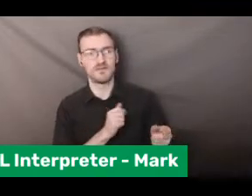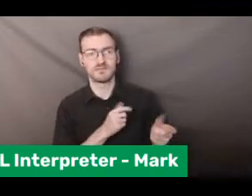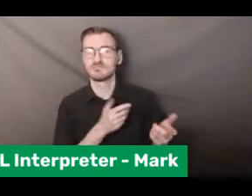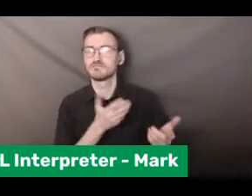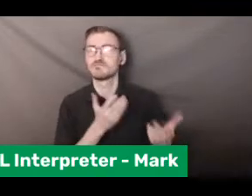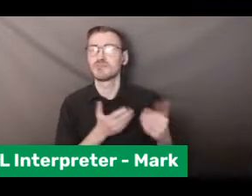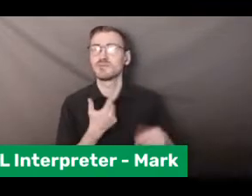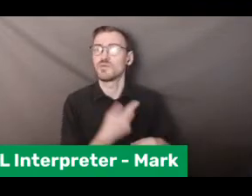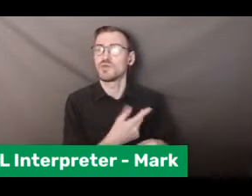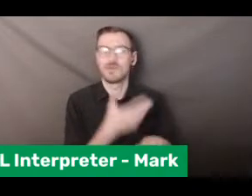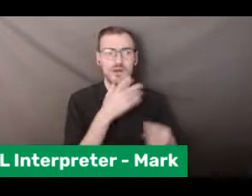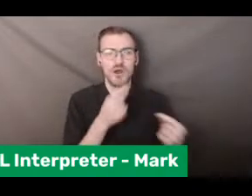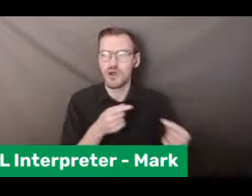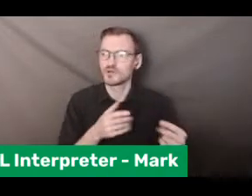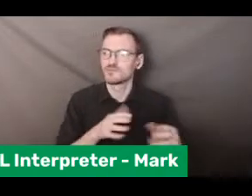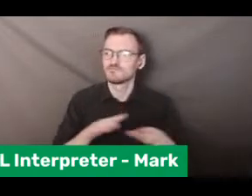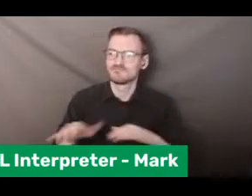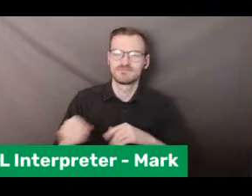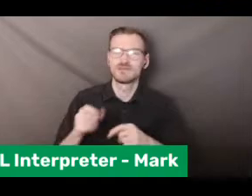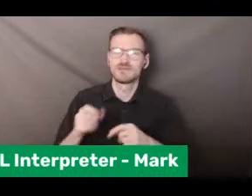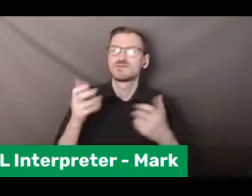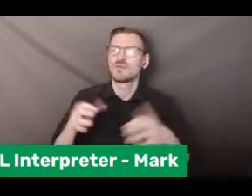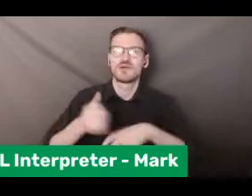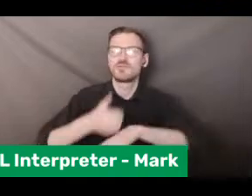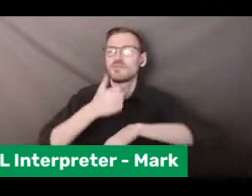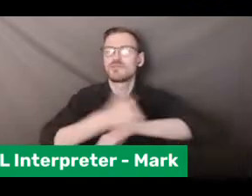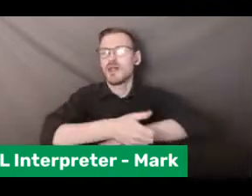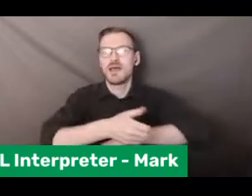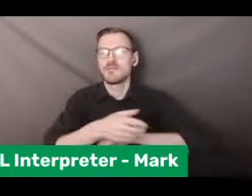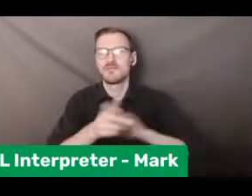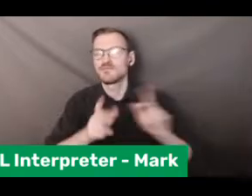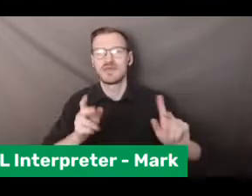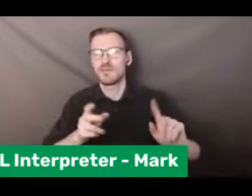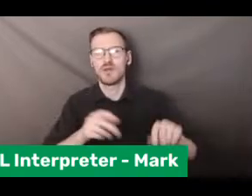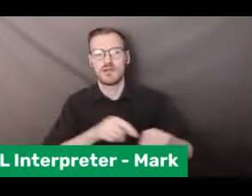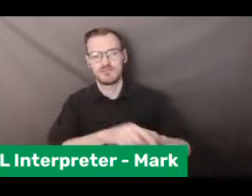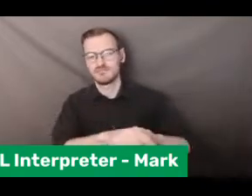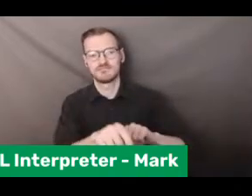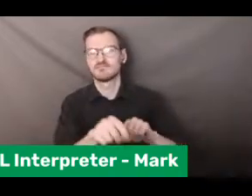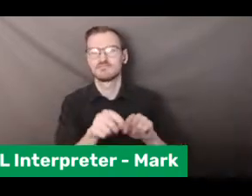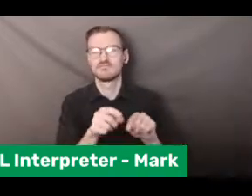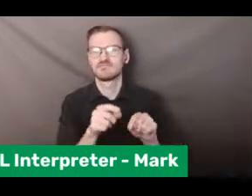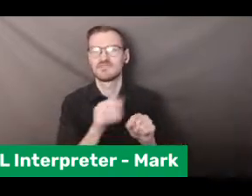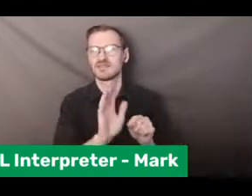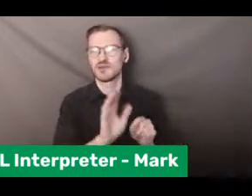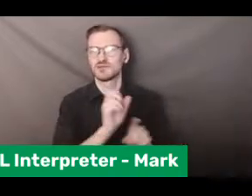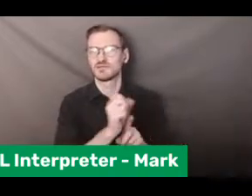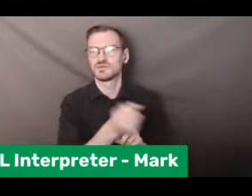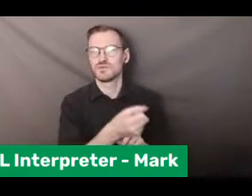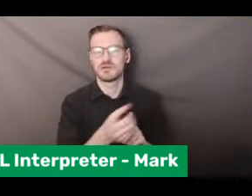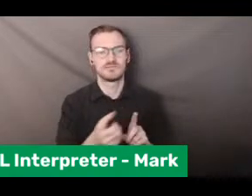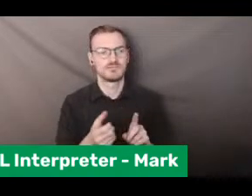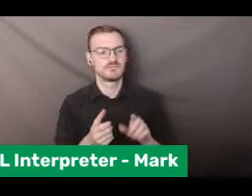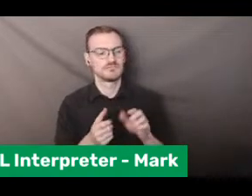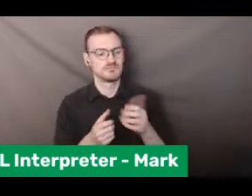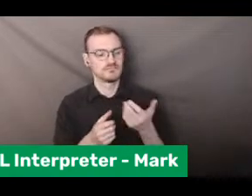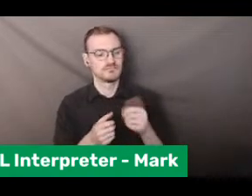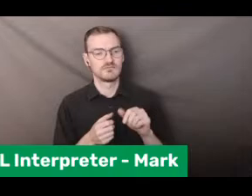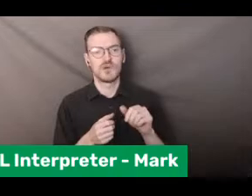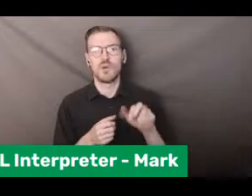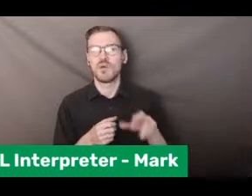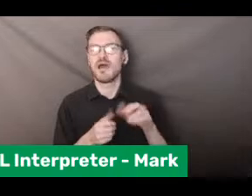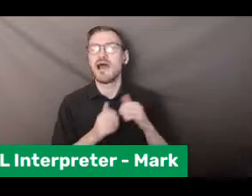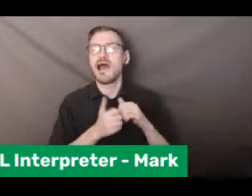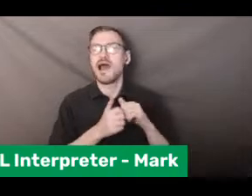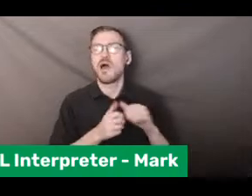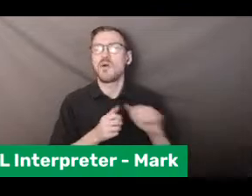much blame people for the conditions that they are in or the outcomes of their navigation of those conditions,